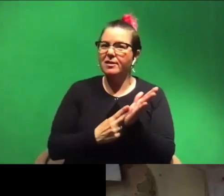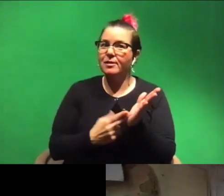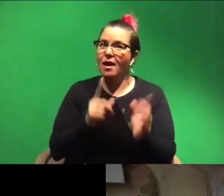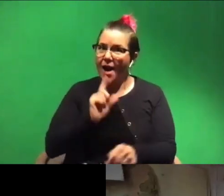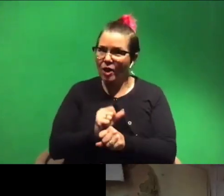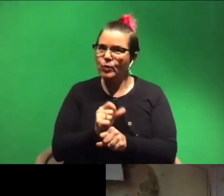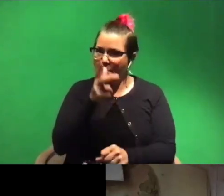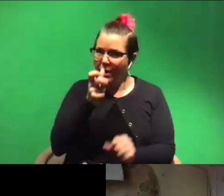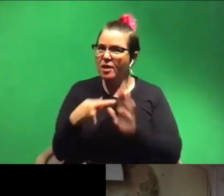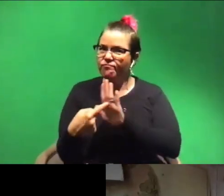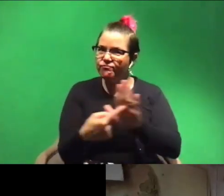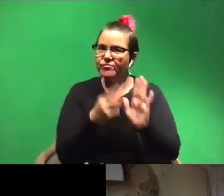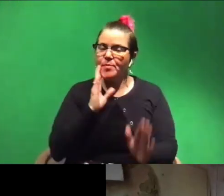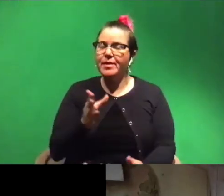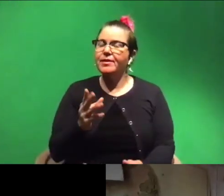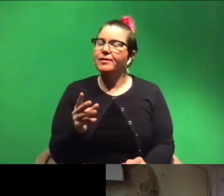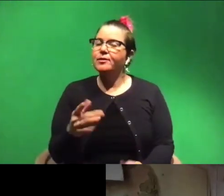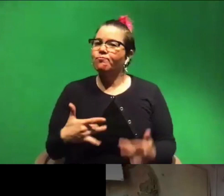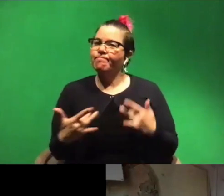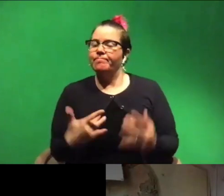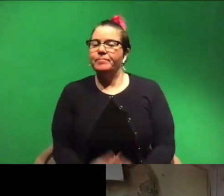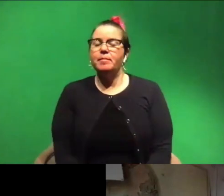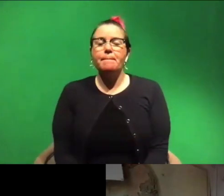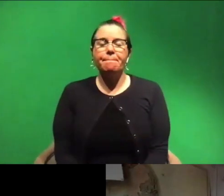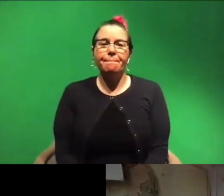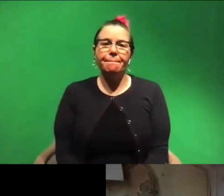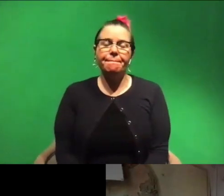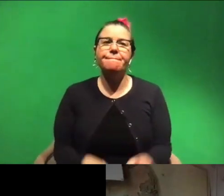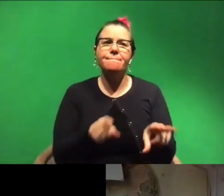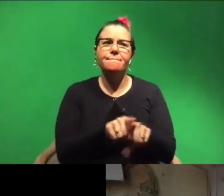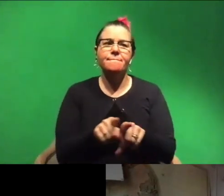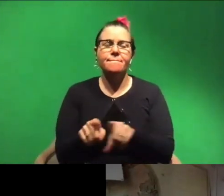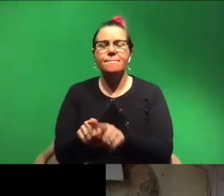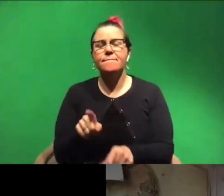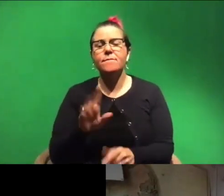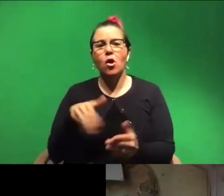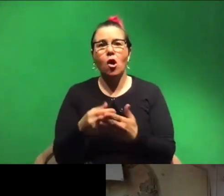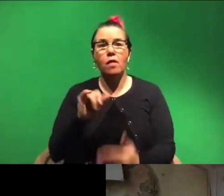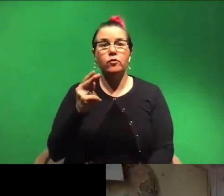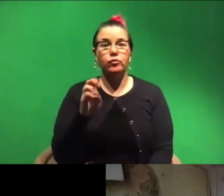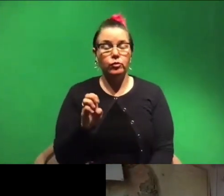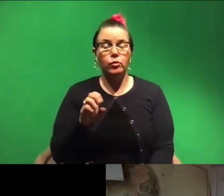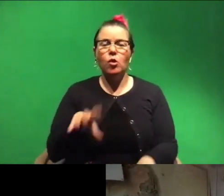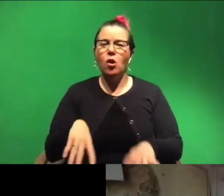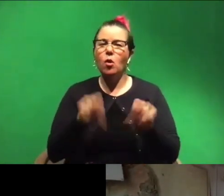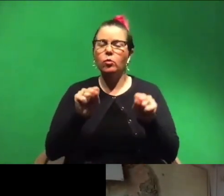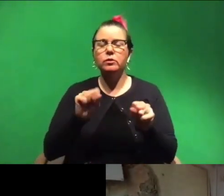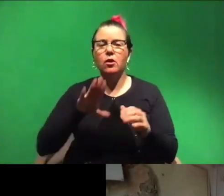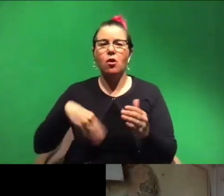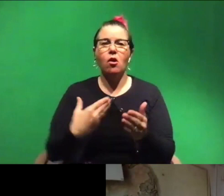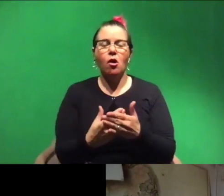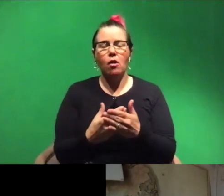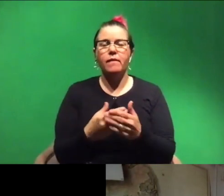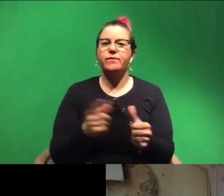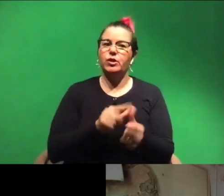bugs with her, so that's going to be pretty exciting. Also, all of June, we're hosting for the first